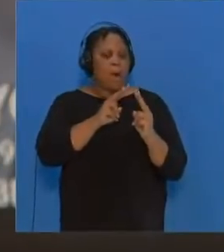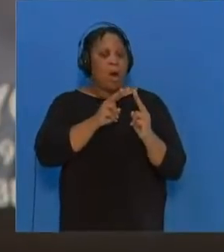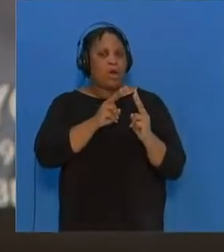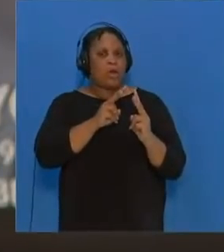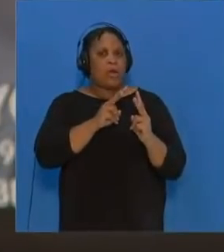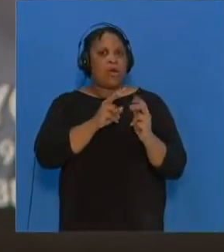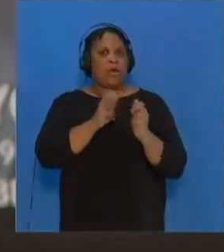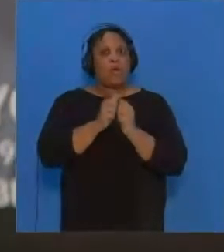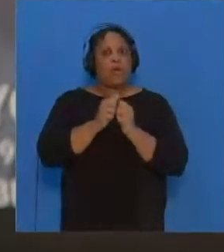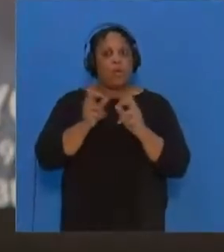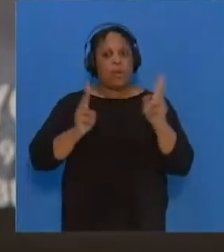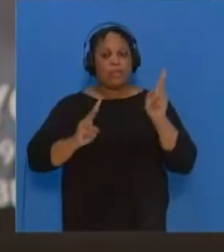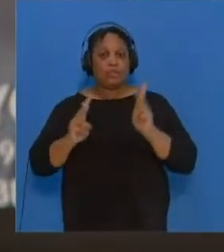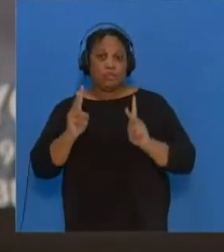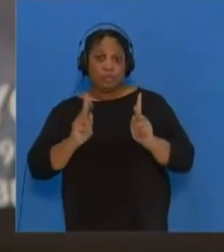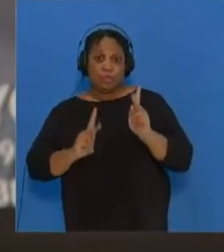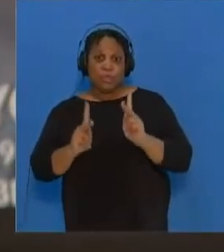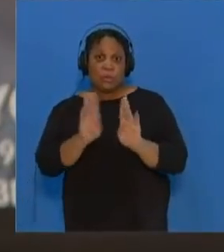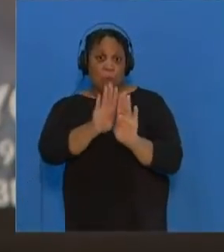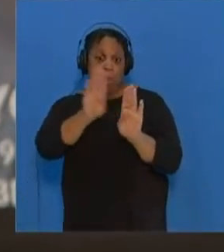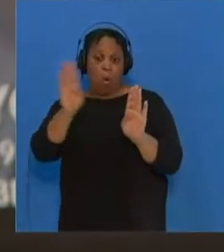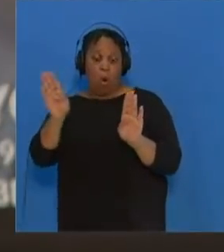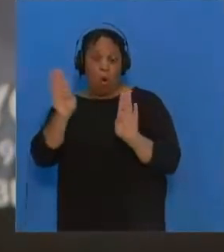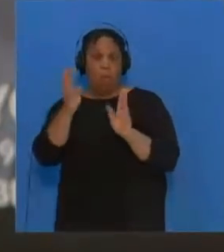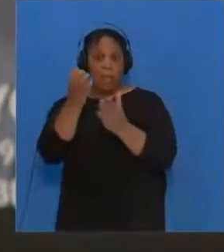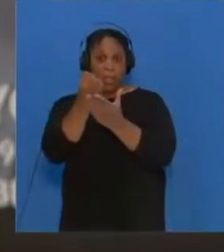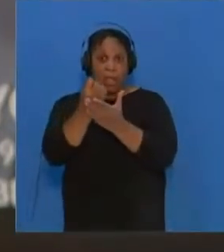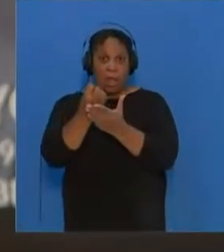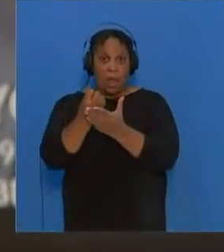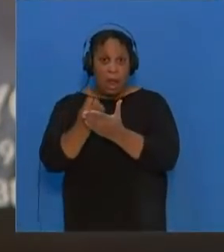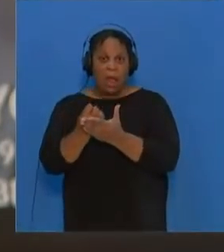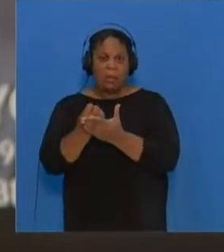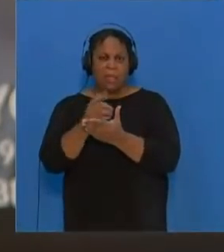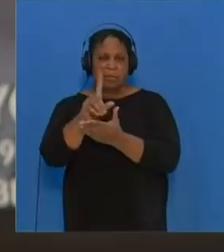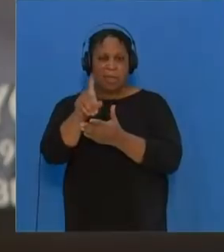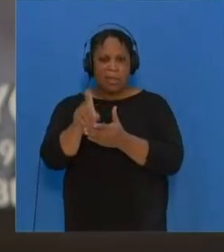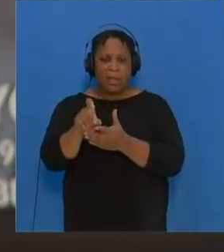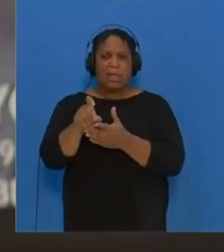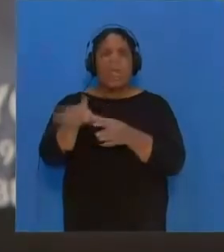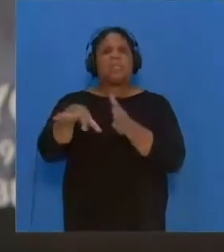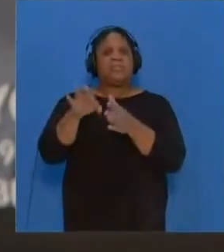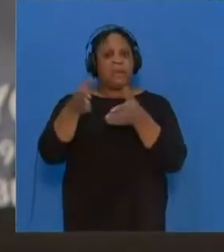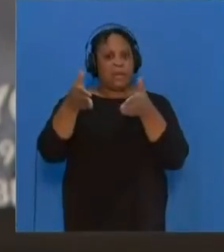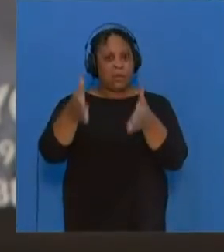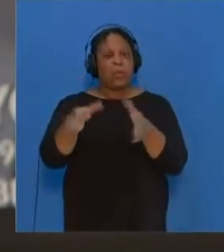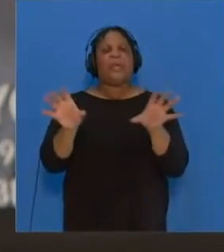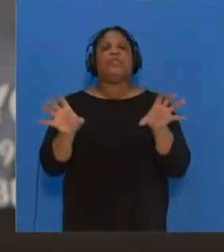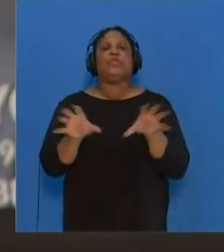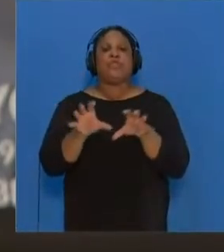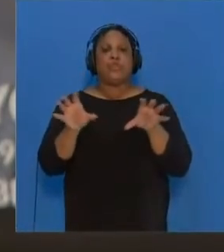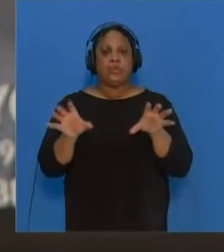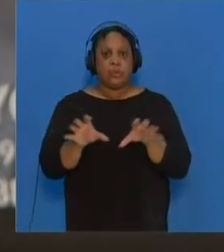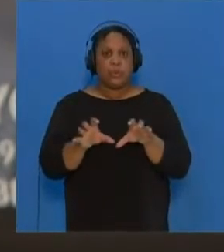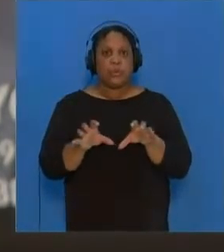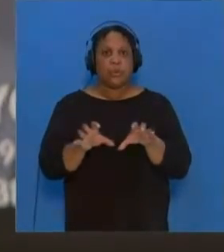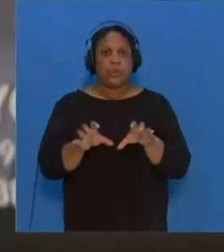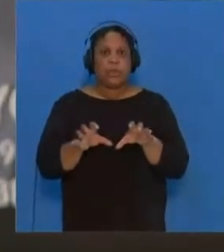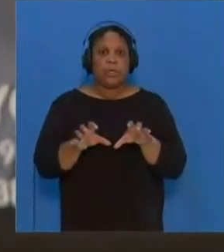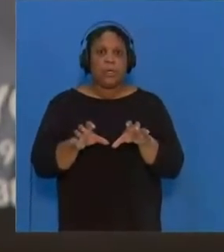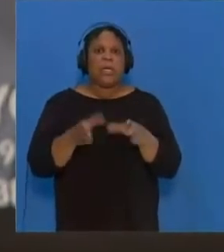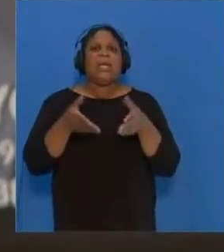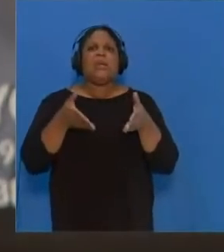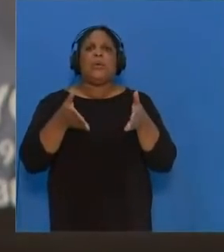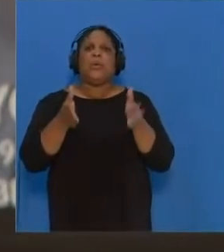tourism so that we can open up the economy, we have been asked and tasked with finding a way to do that in a way